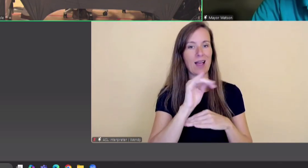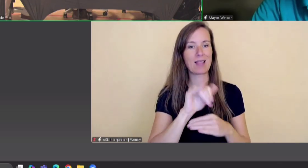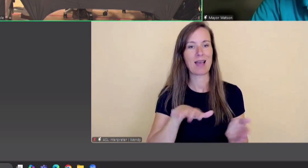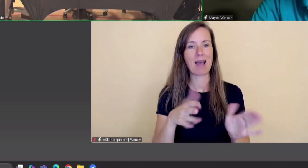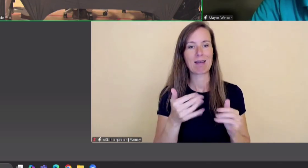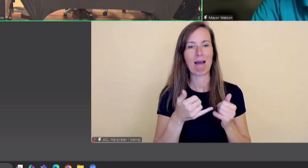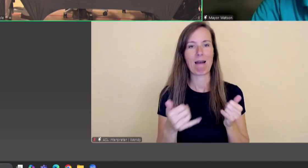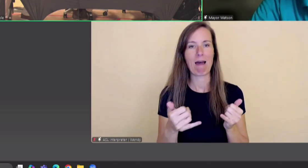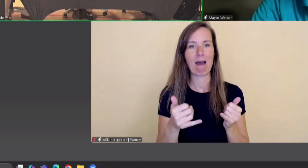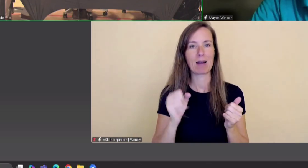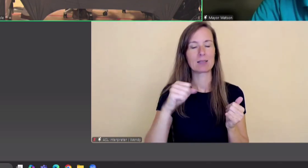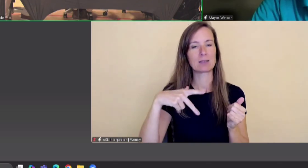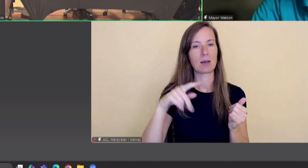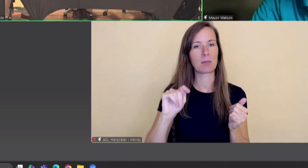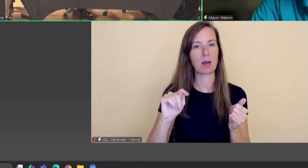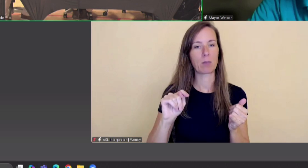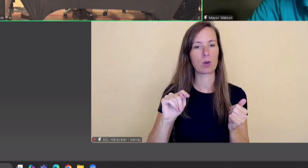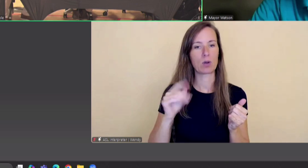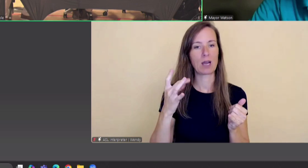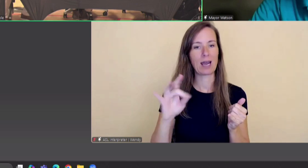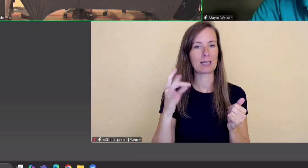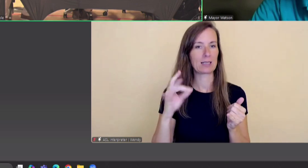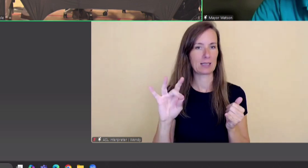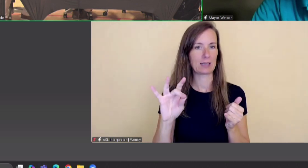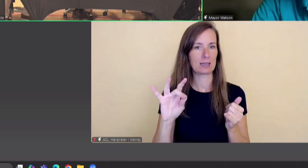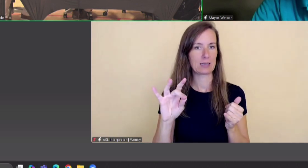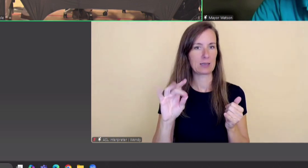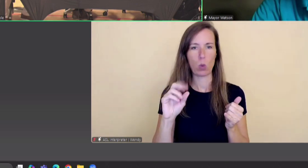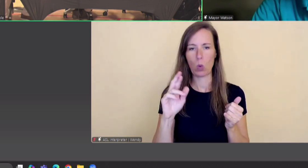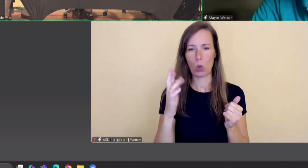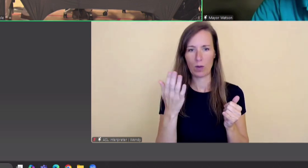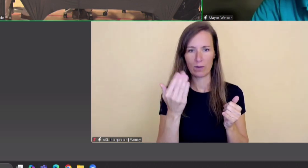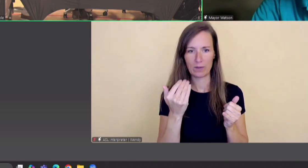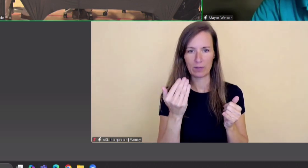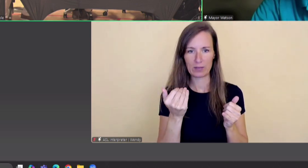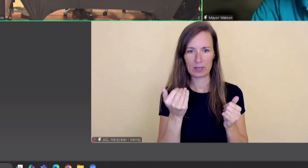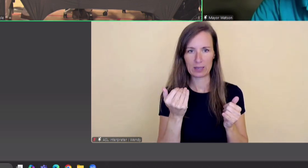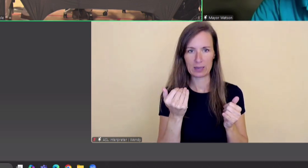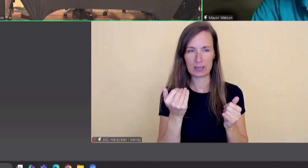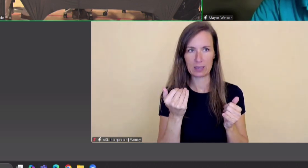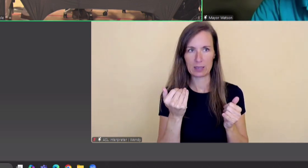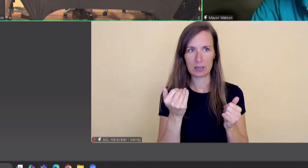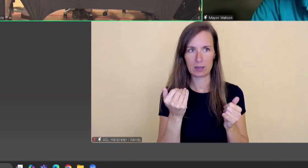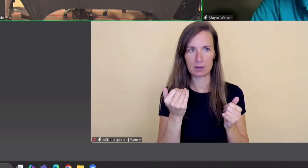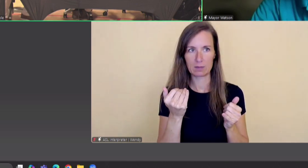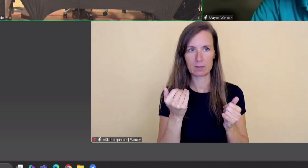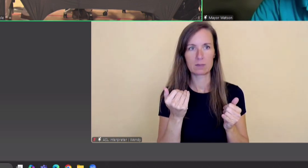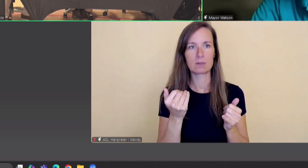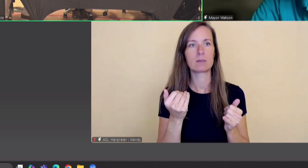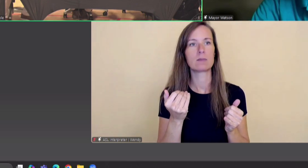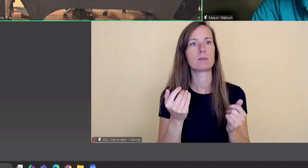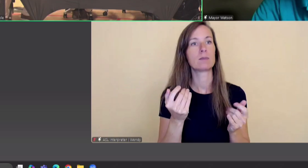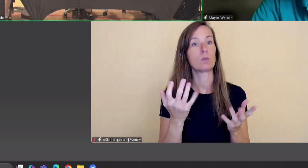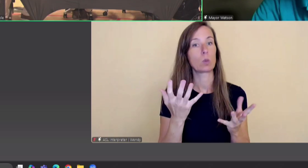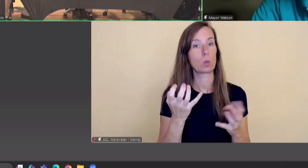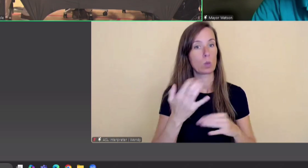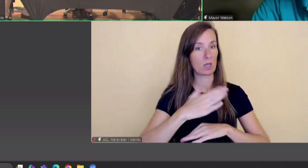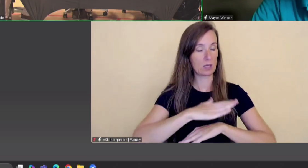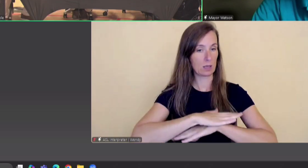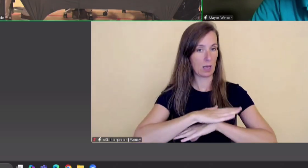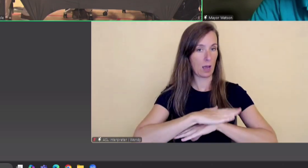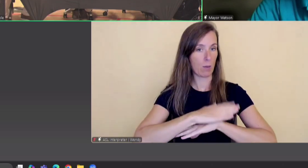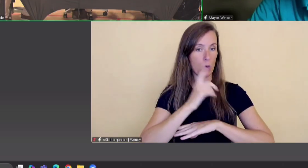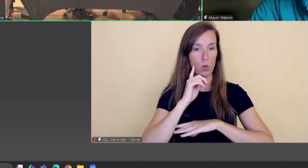September the 18th or the 15th. And if you want to get a table for any period of